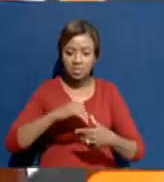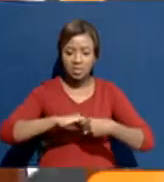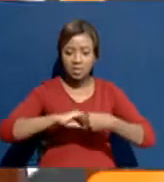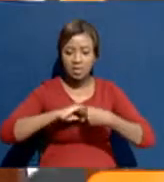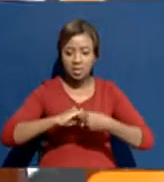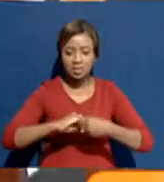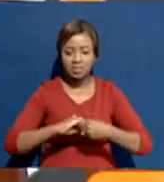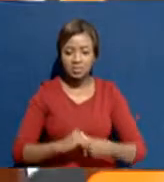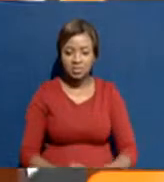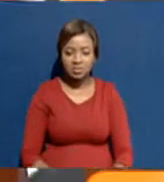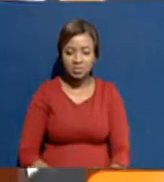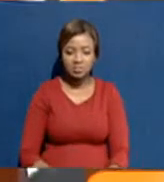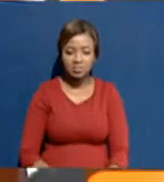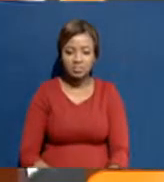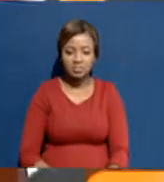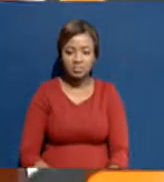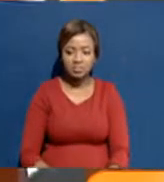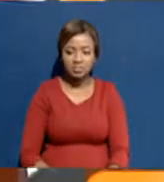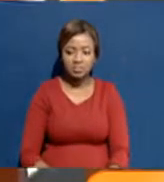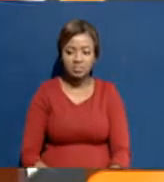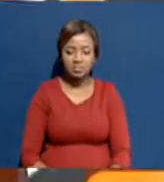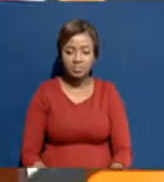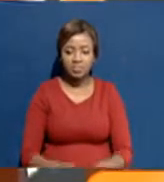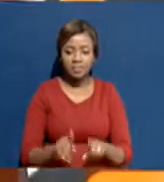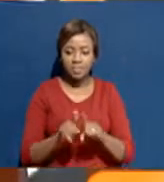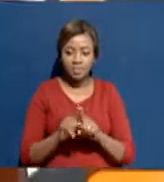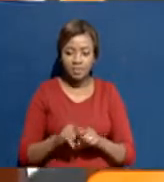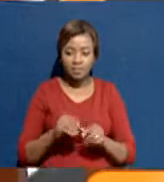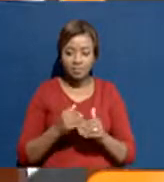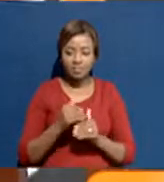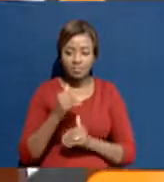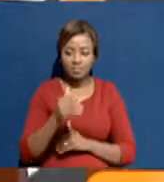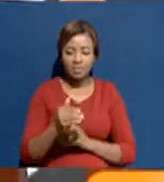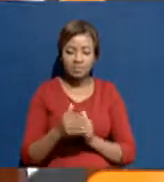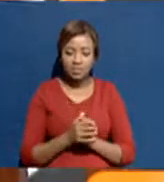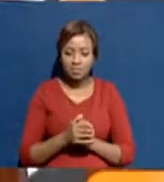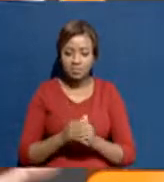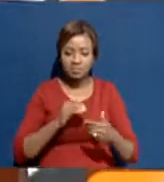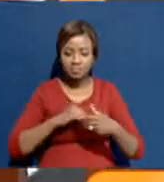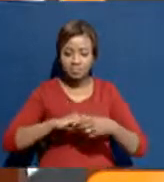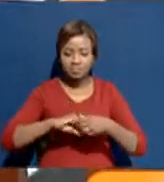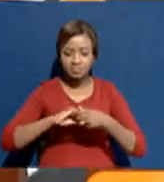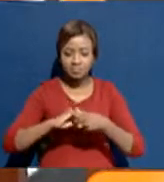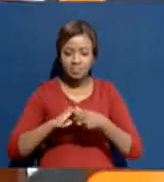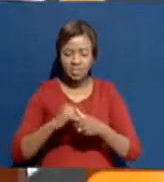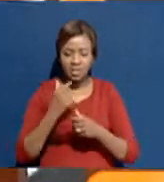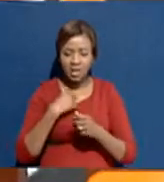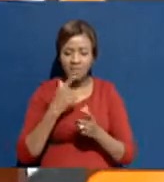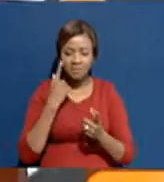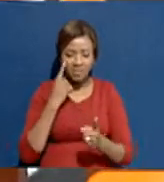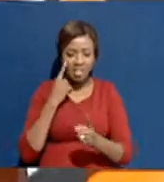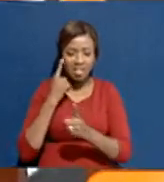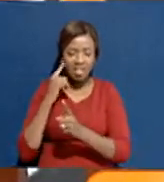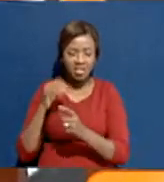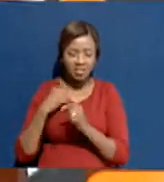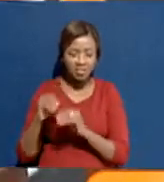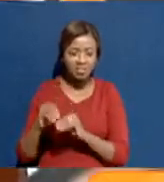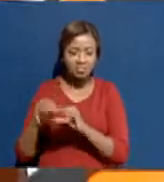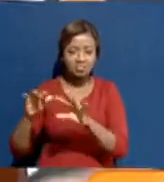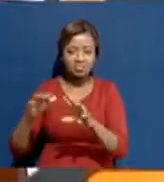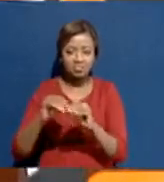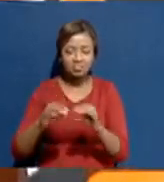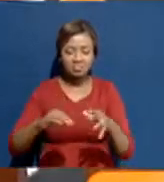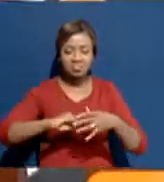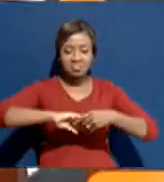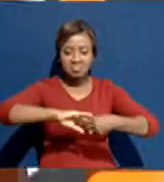Raila. And that time after the handshake, there was this spirit of handshake going around the country.